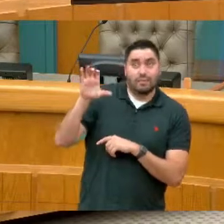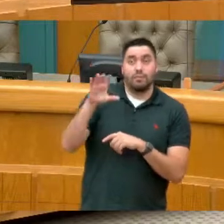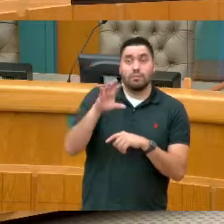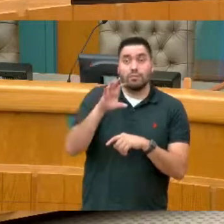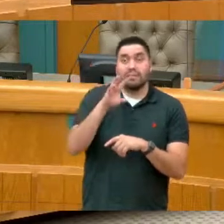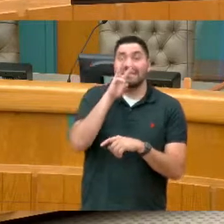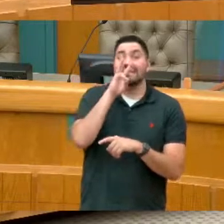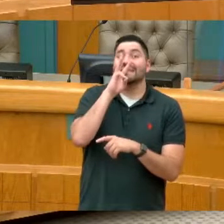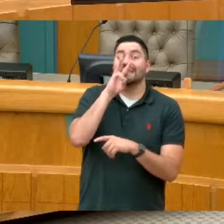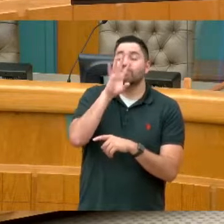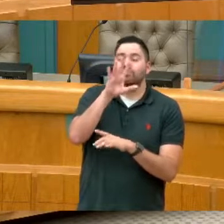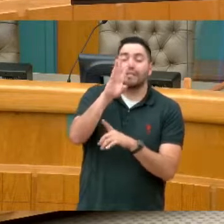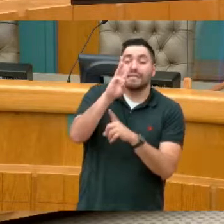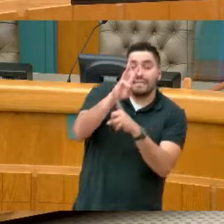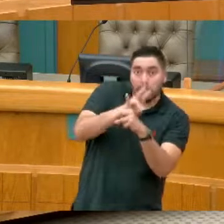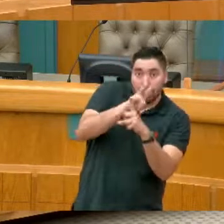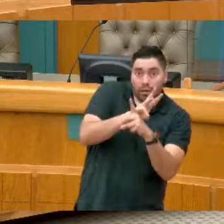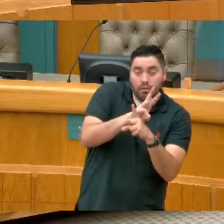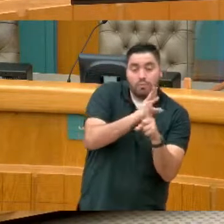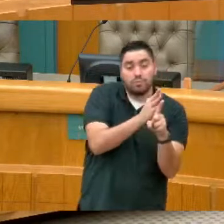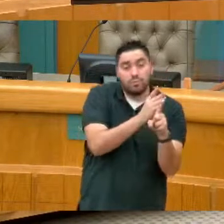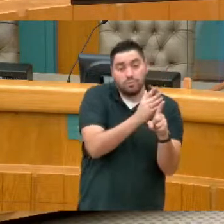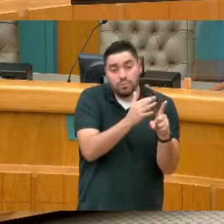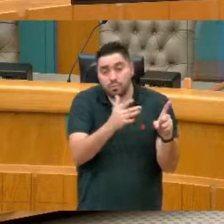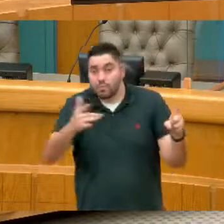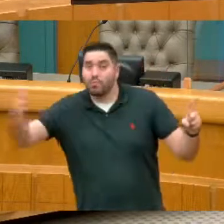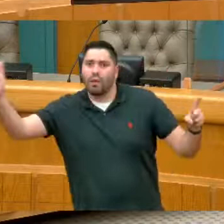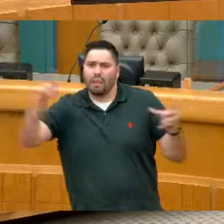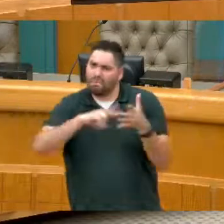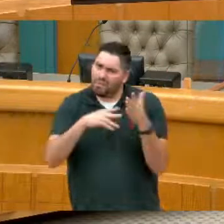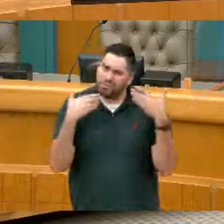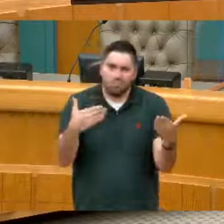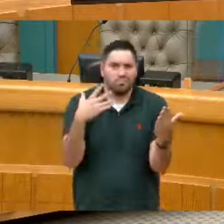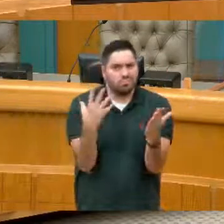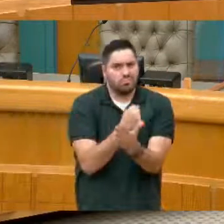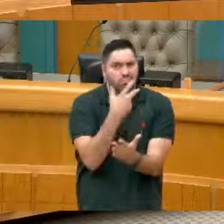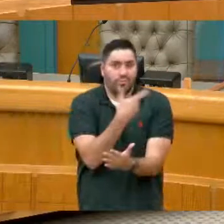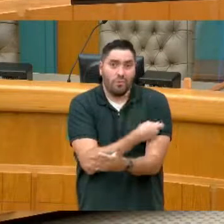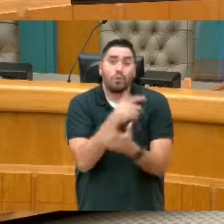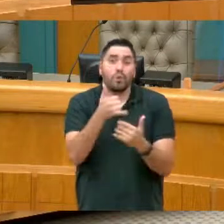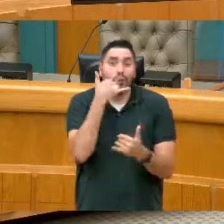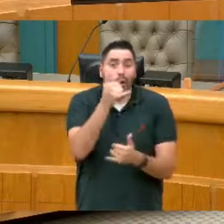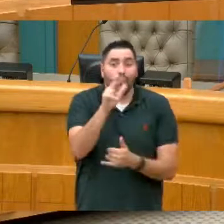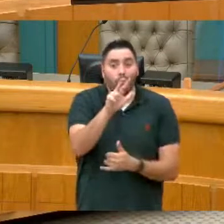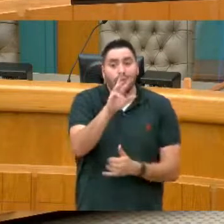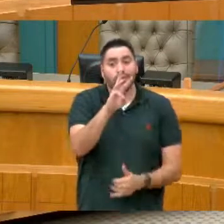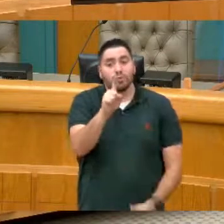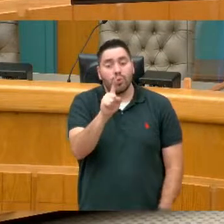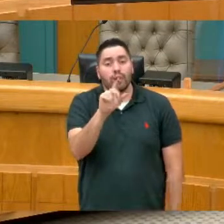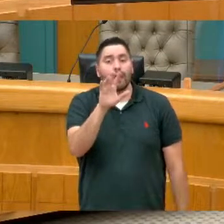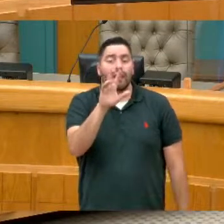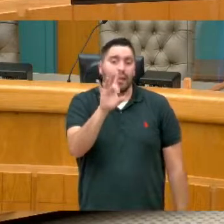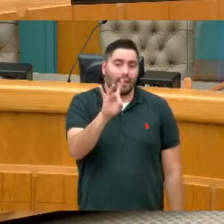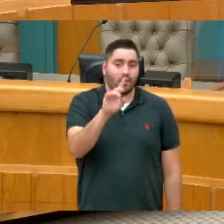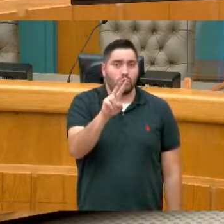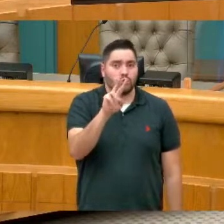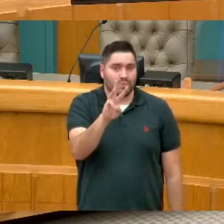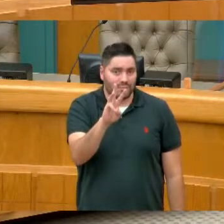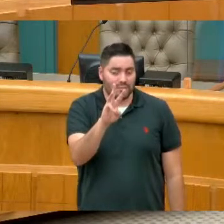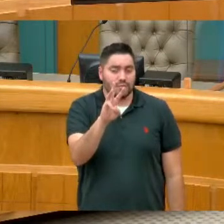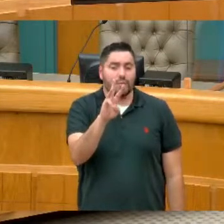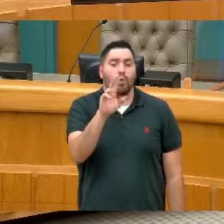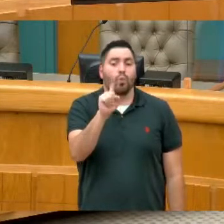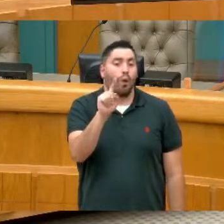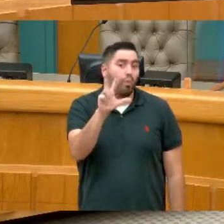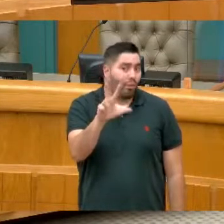if you haven't received your flu shot yet, you can get your flu shot this Thursday, again at the Health District. That's from